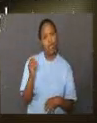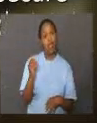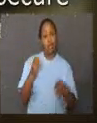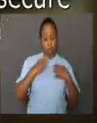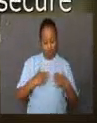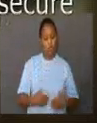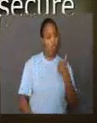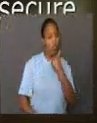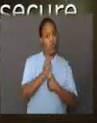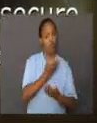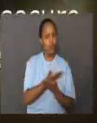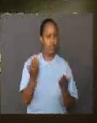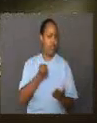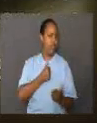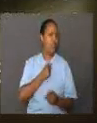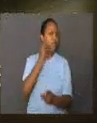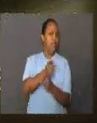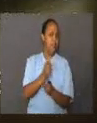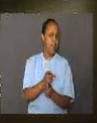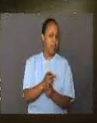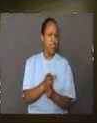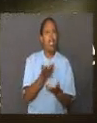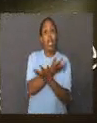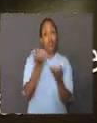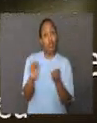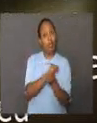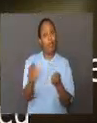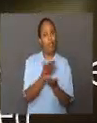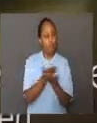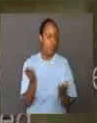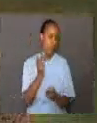bodily harm or from vandalism of their property.